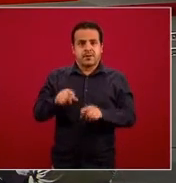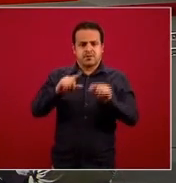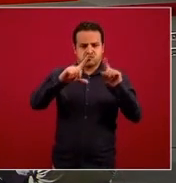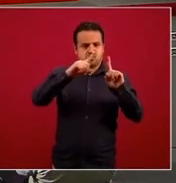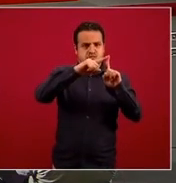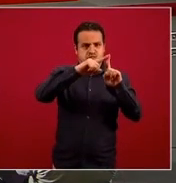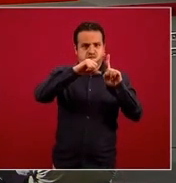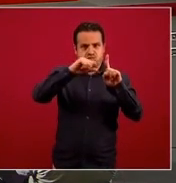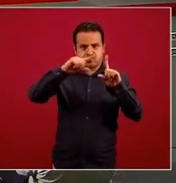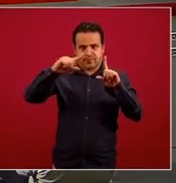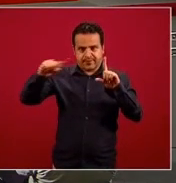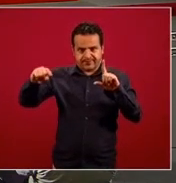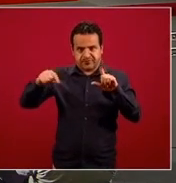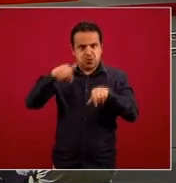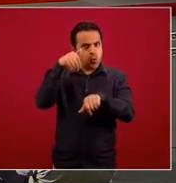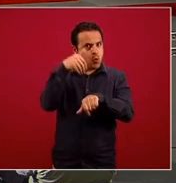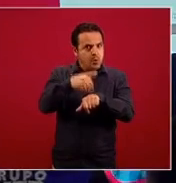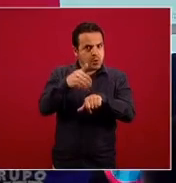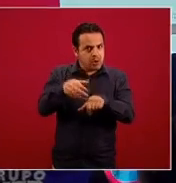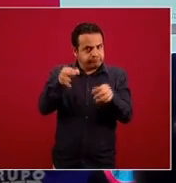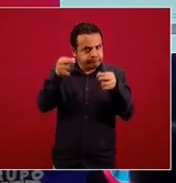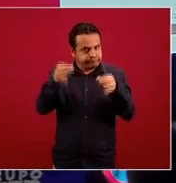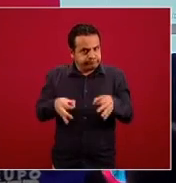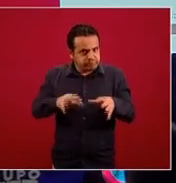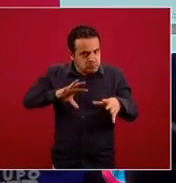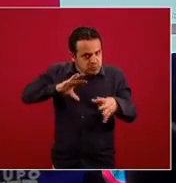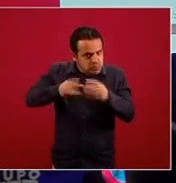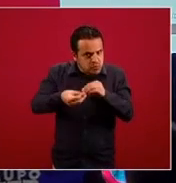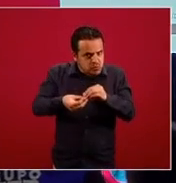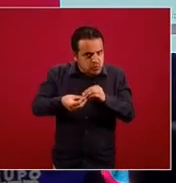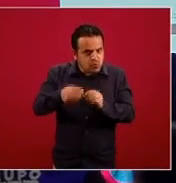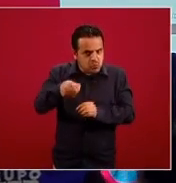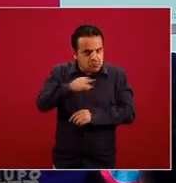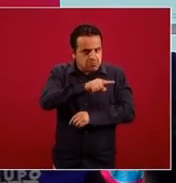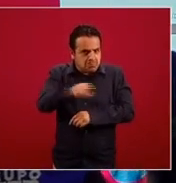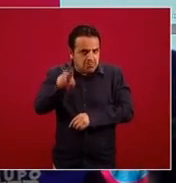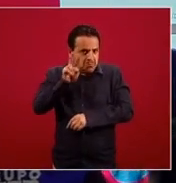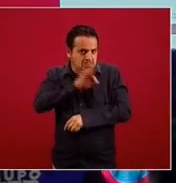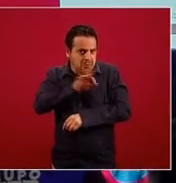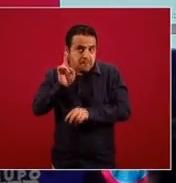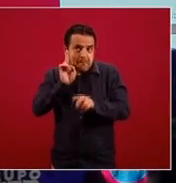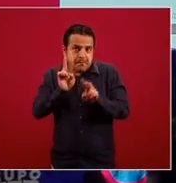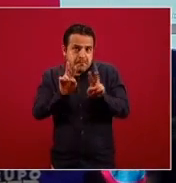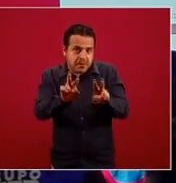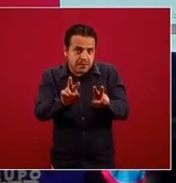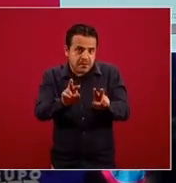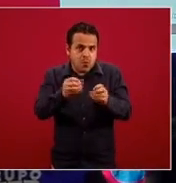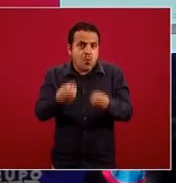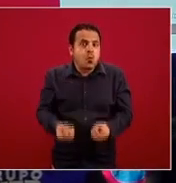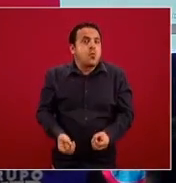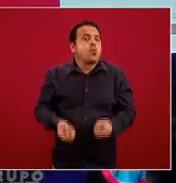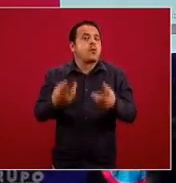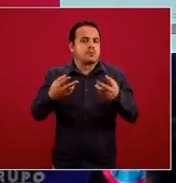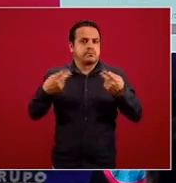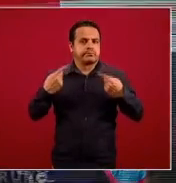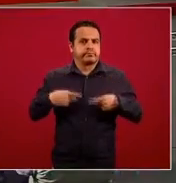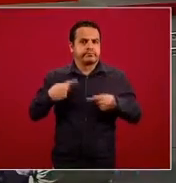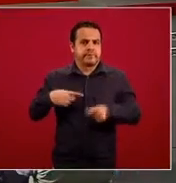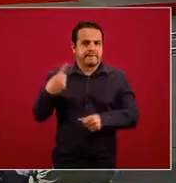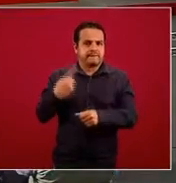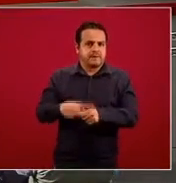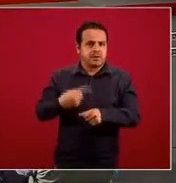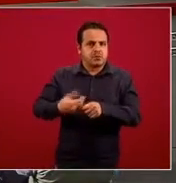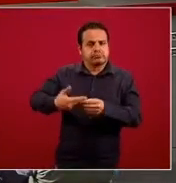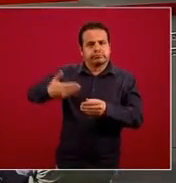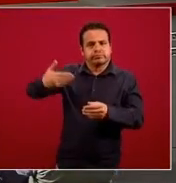be presented also in the form of a bar graph, and here we can observe the